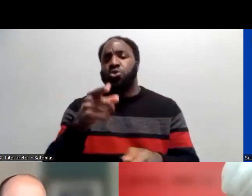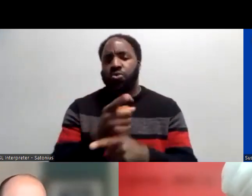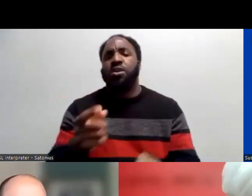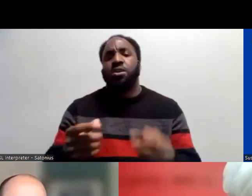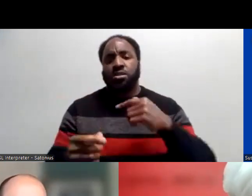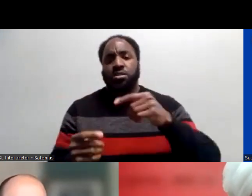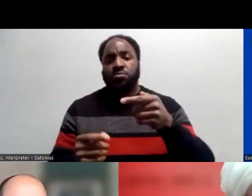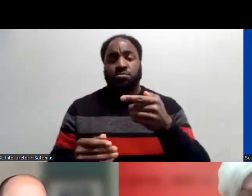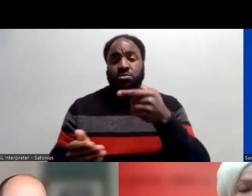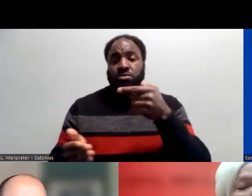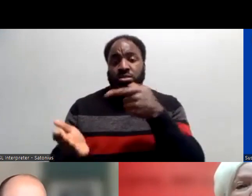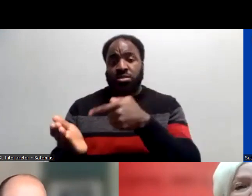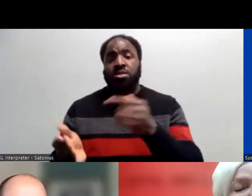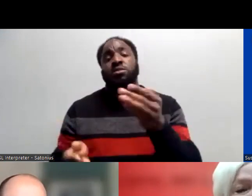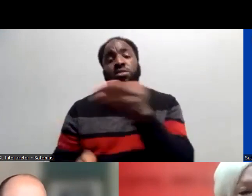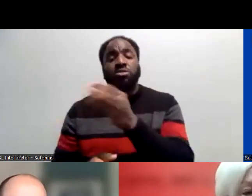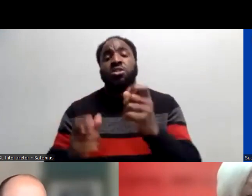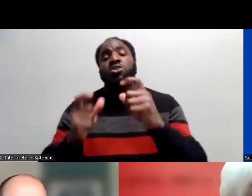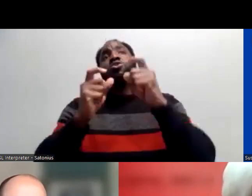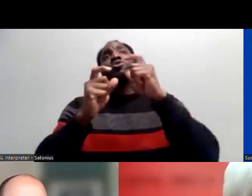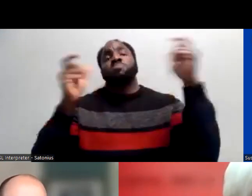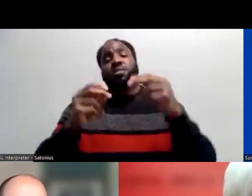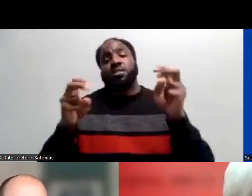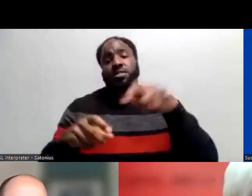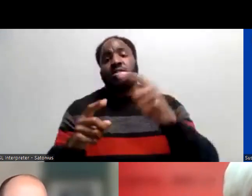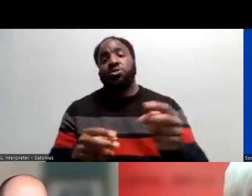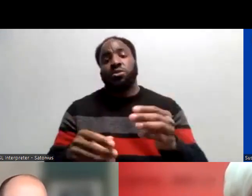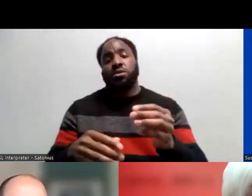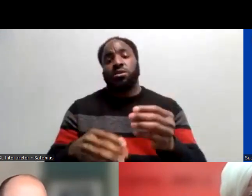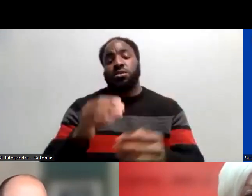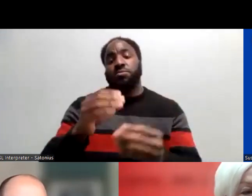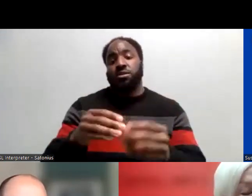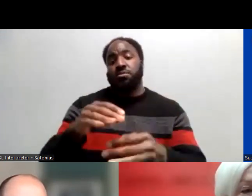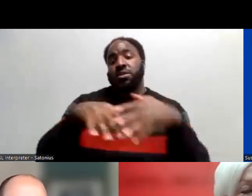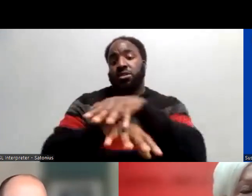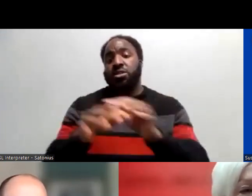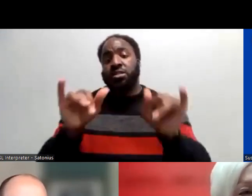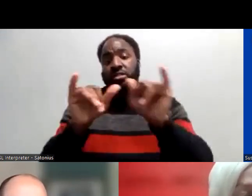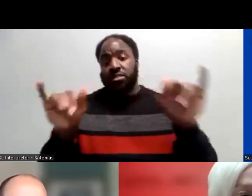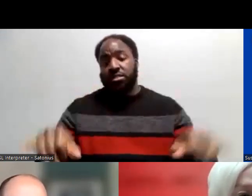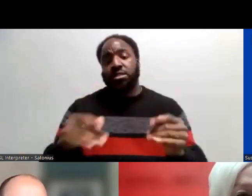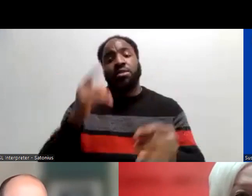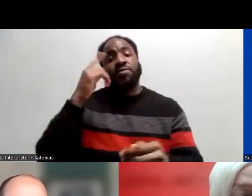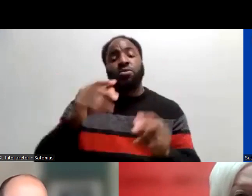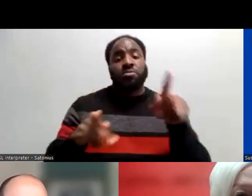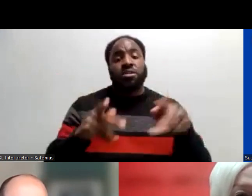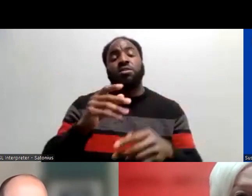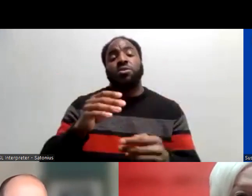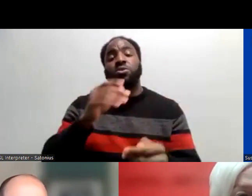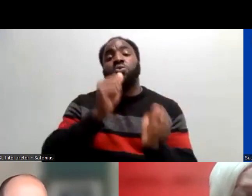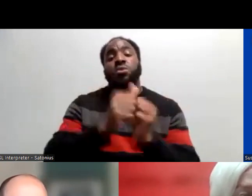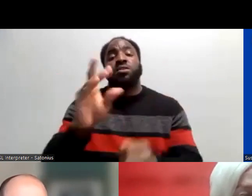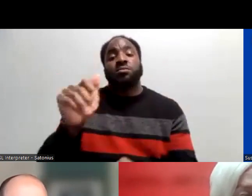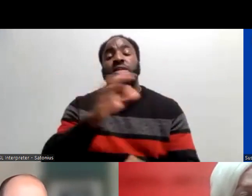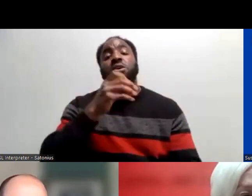a huge need to modernize this system and have it more integrated for older adults and people with disabilities. What's